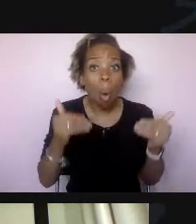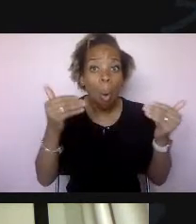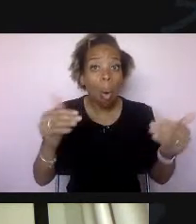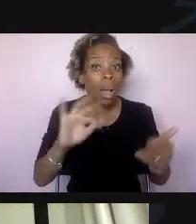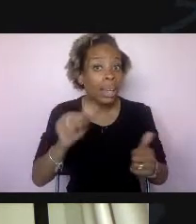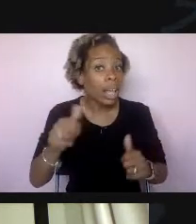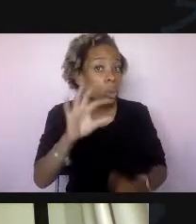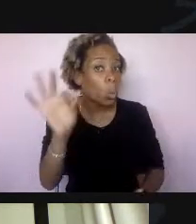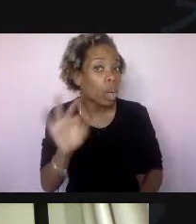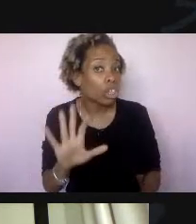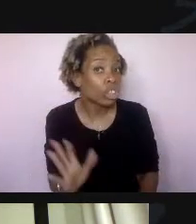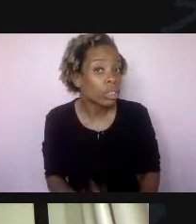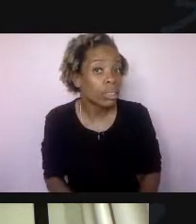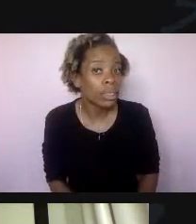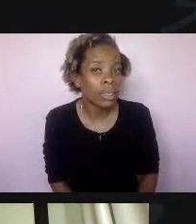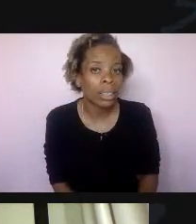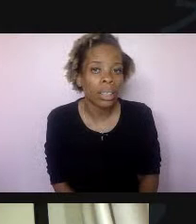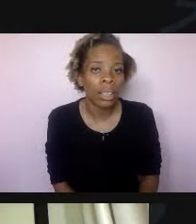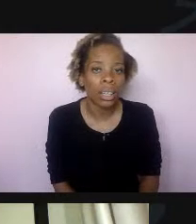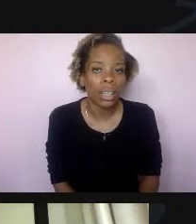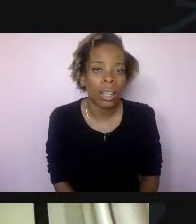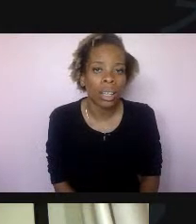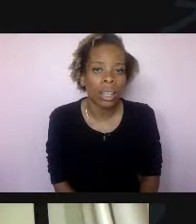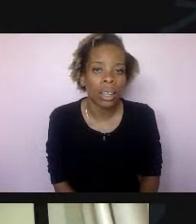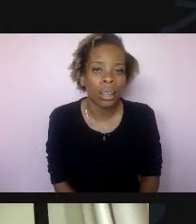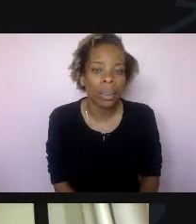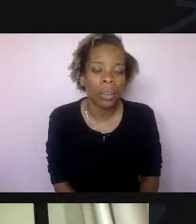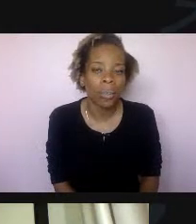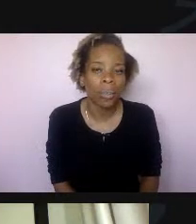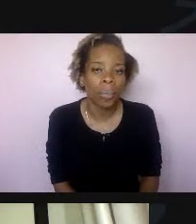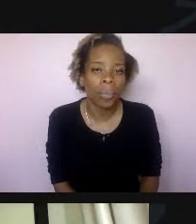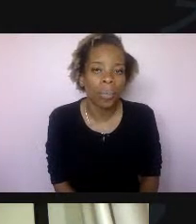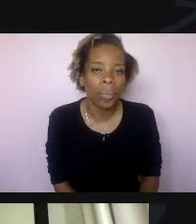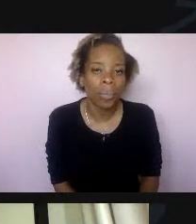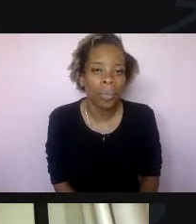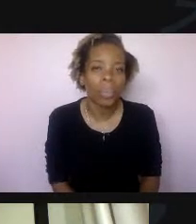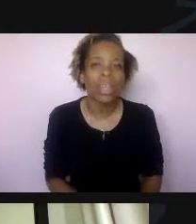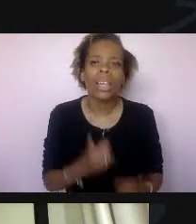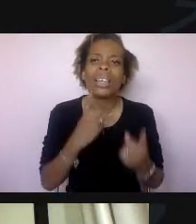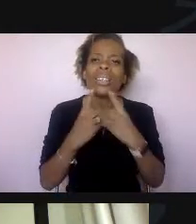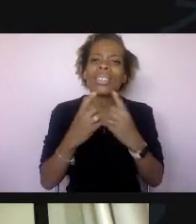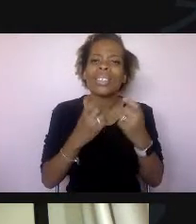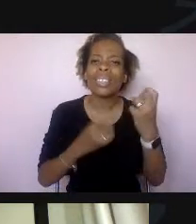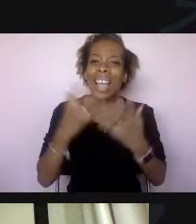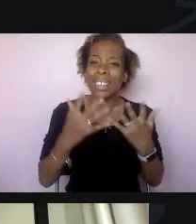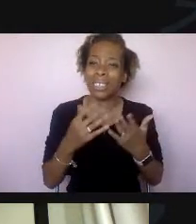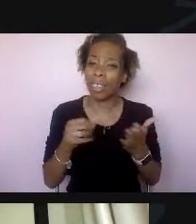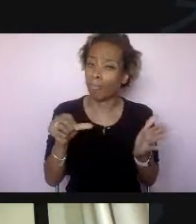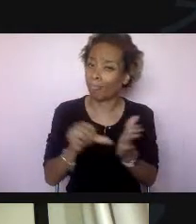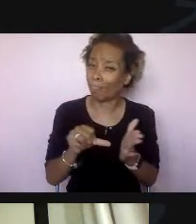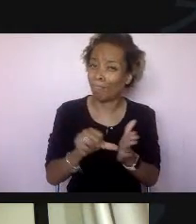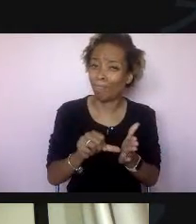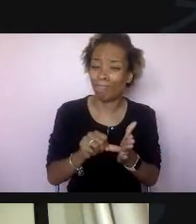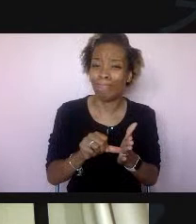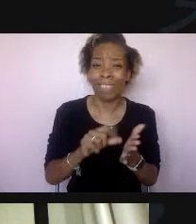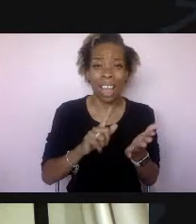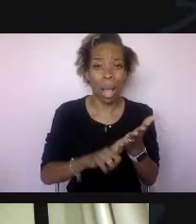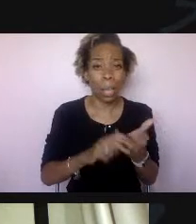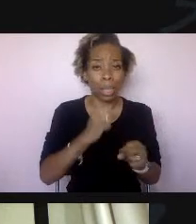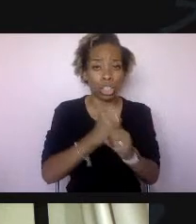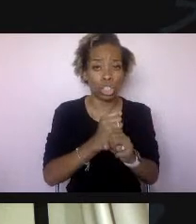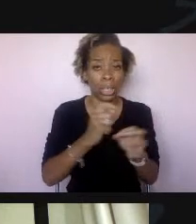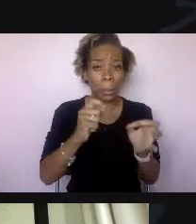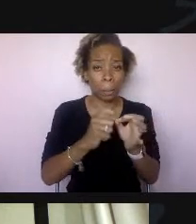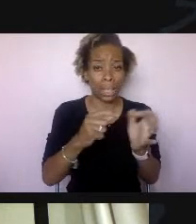question? Data is a real issue for LGBT plus people because of the lack of routine collection of